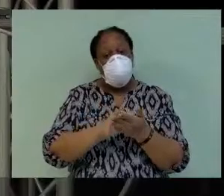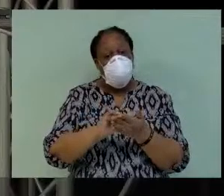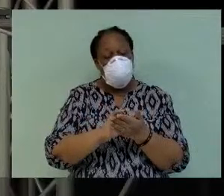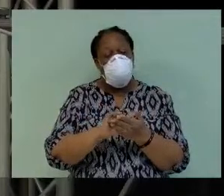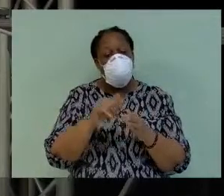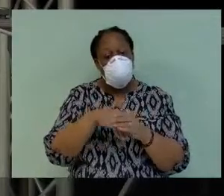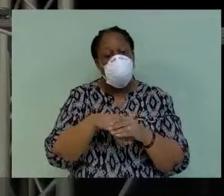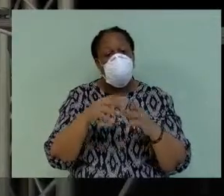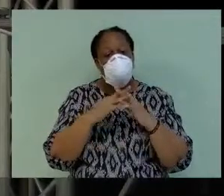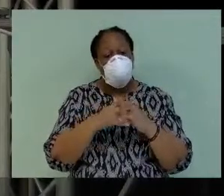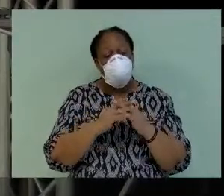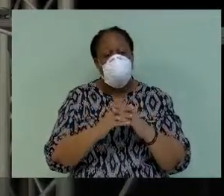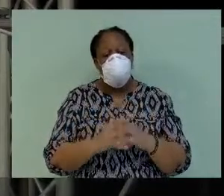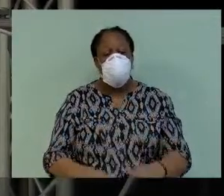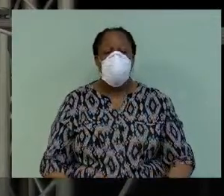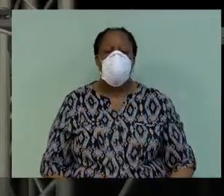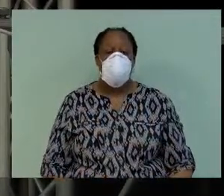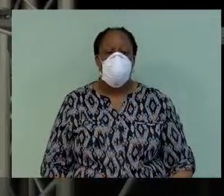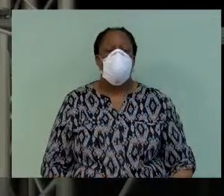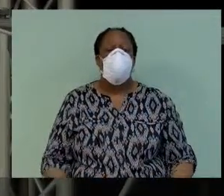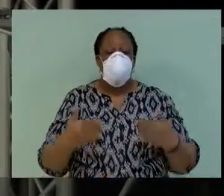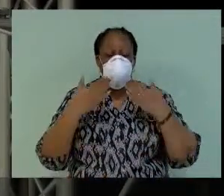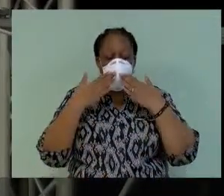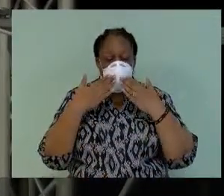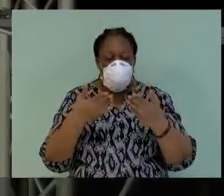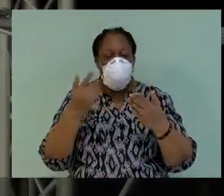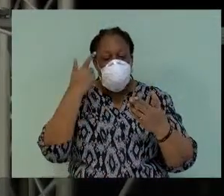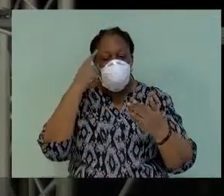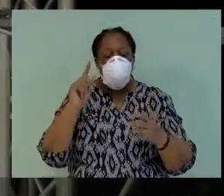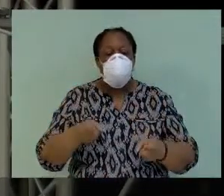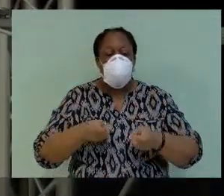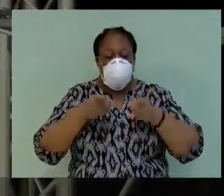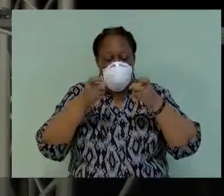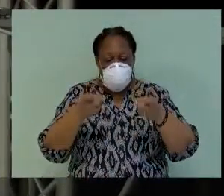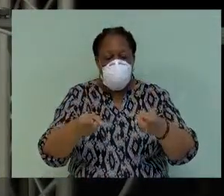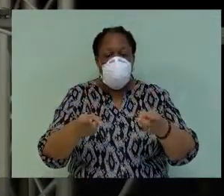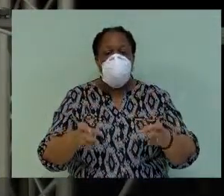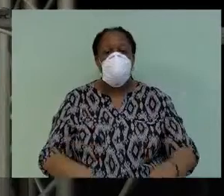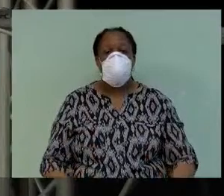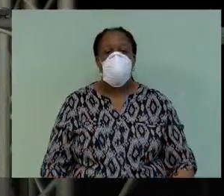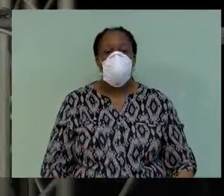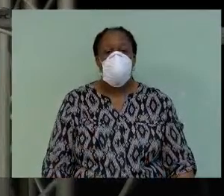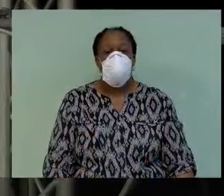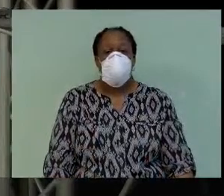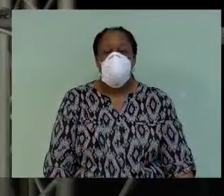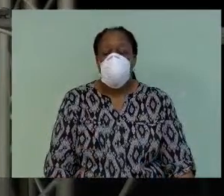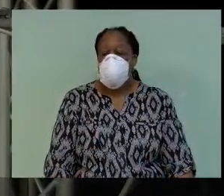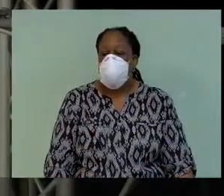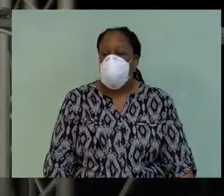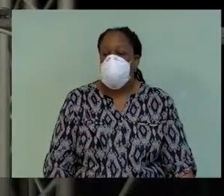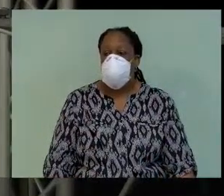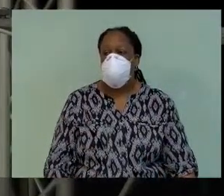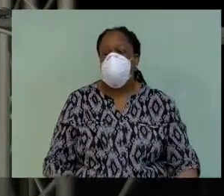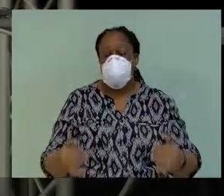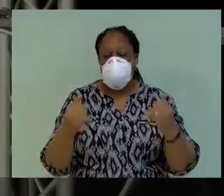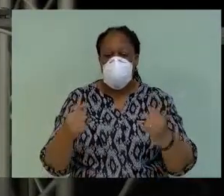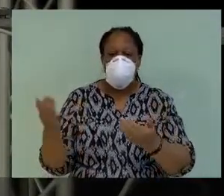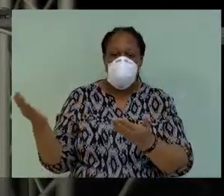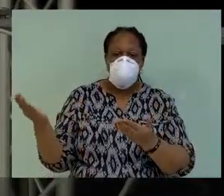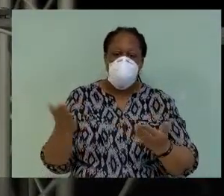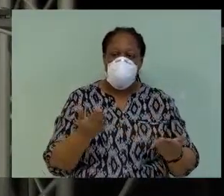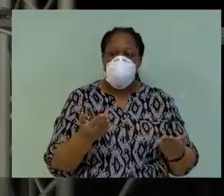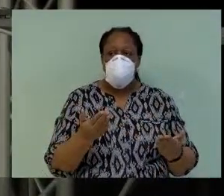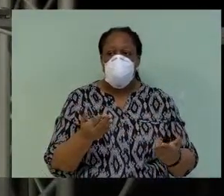for that donation. It was very touching. I now invite Mr.